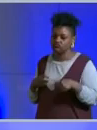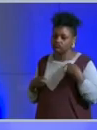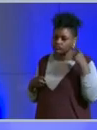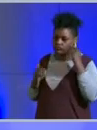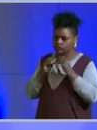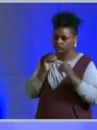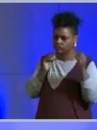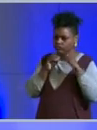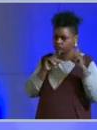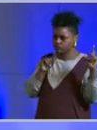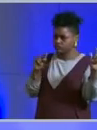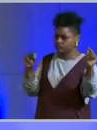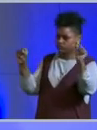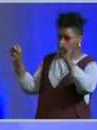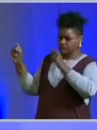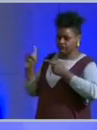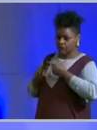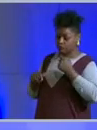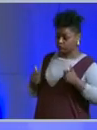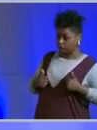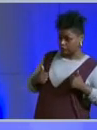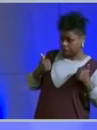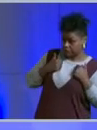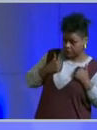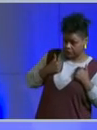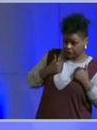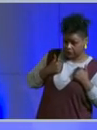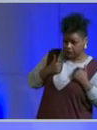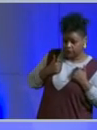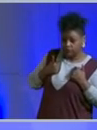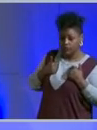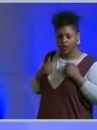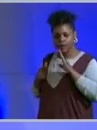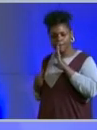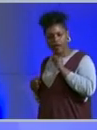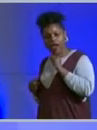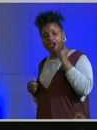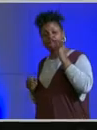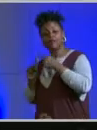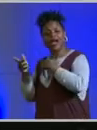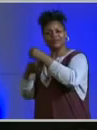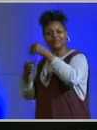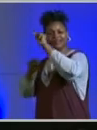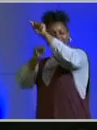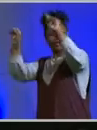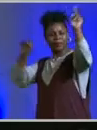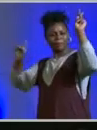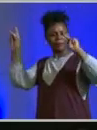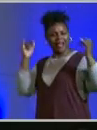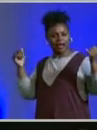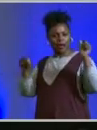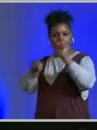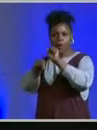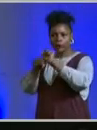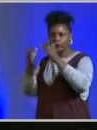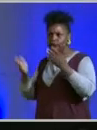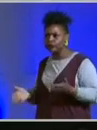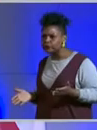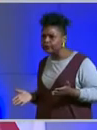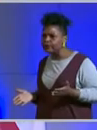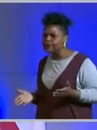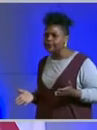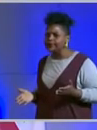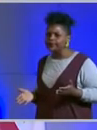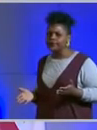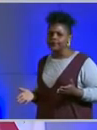more from residents in the region, but we're hearing it from external people. We're hearing it from employers. We're hearing it from